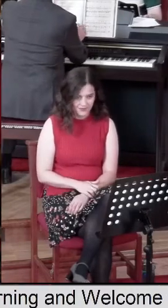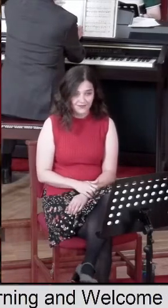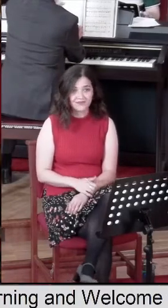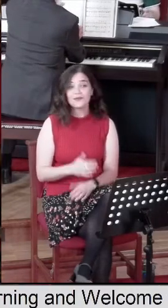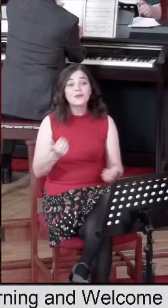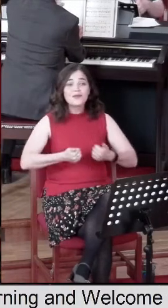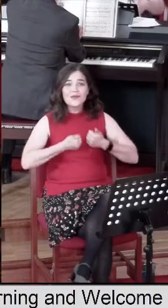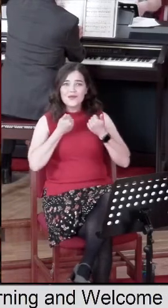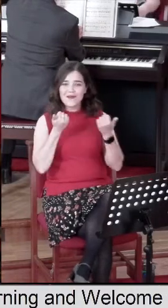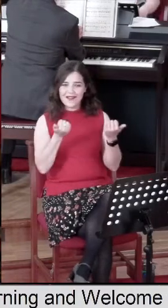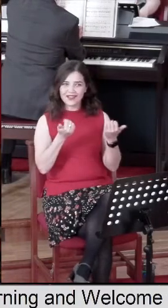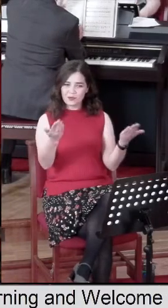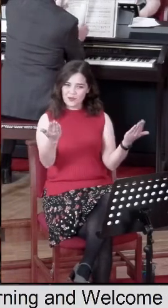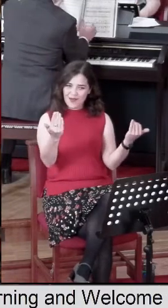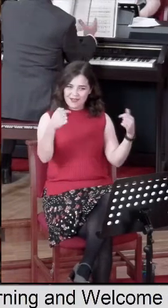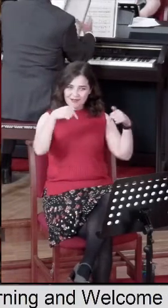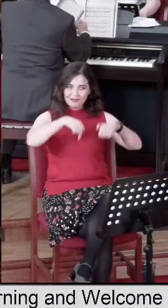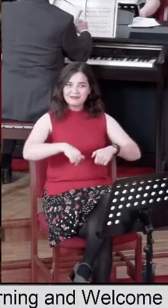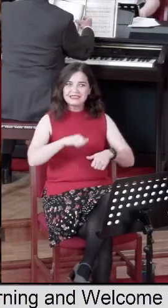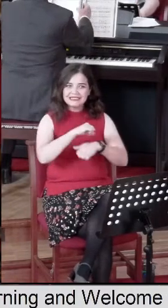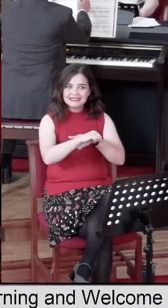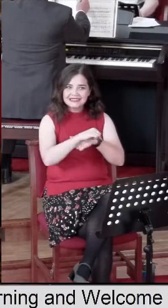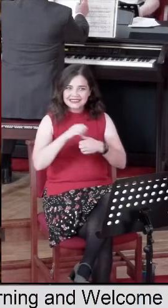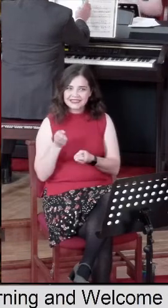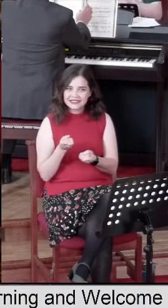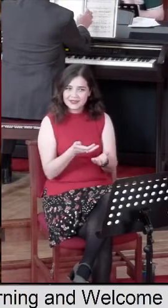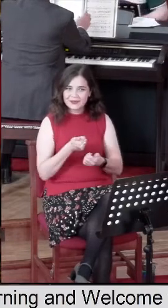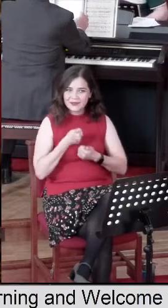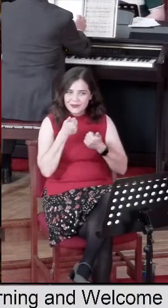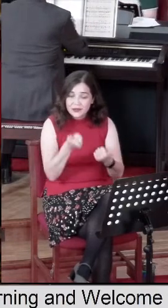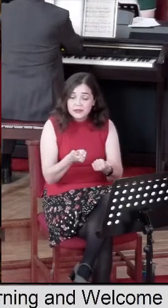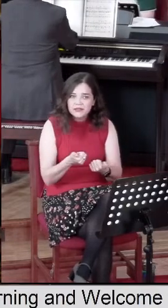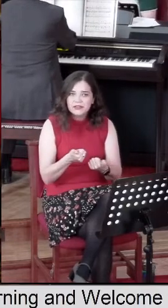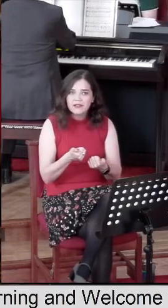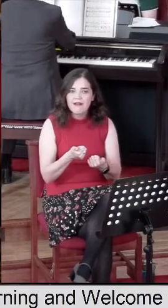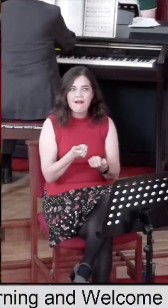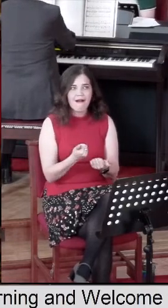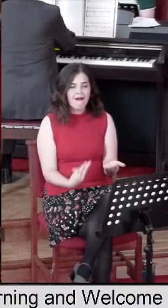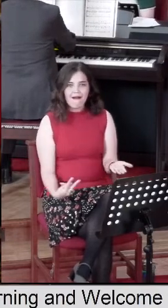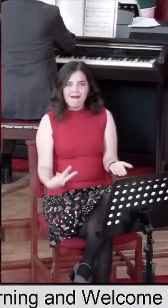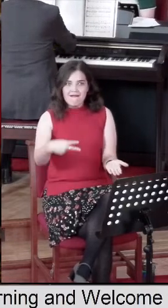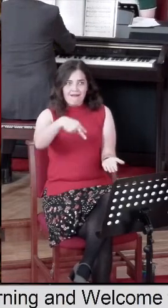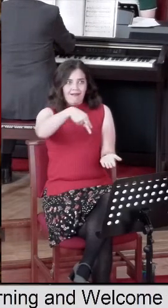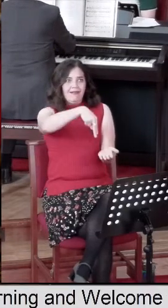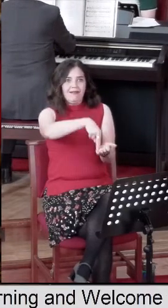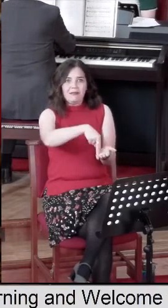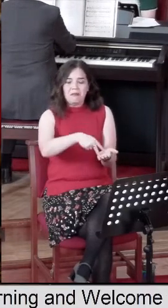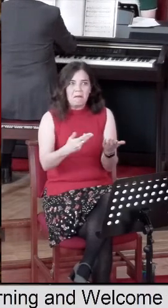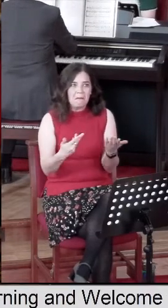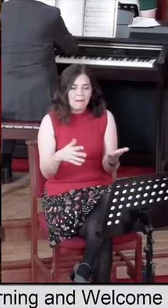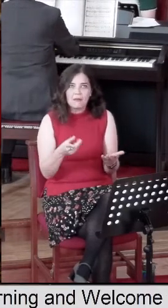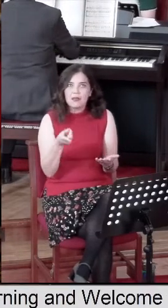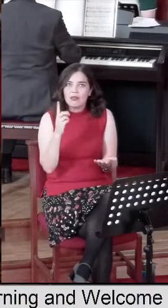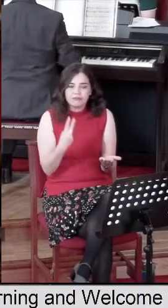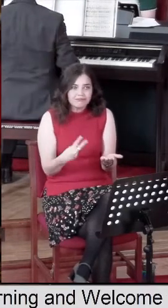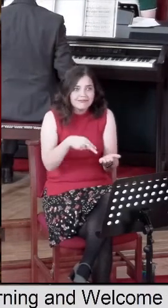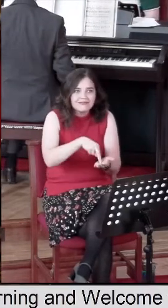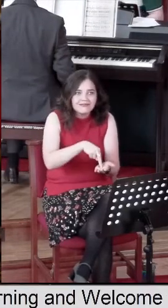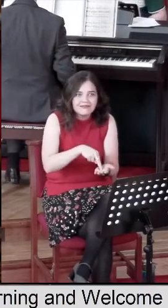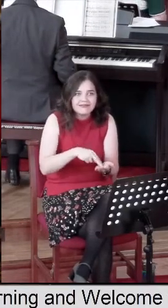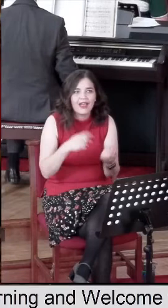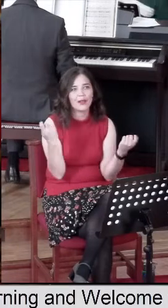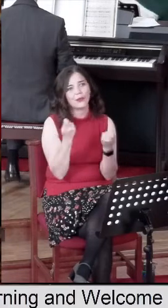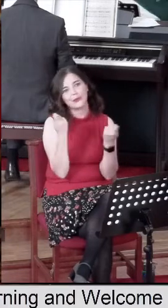Good morning and welcome to our Easter service this morning. The Lord is risen. He is risen indeed.